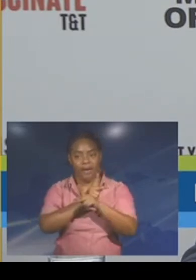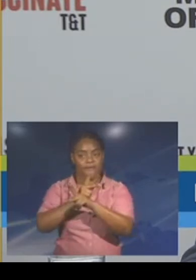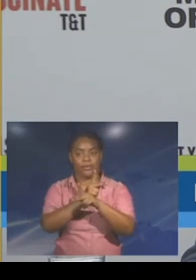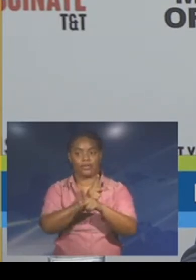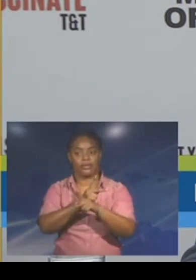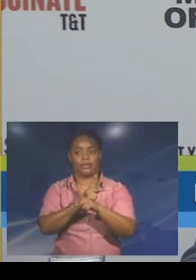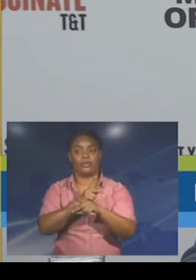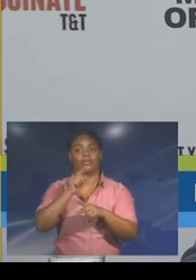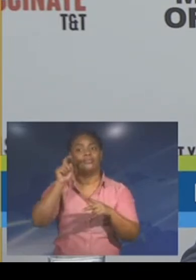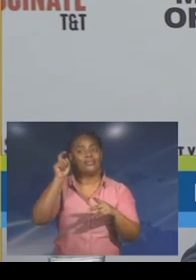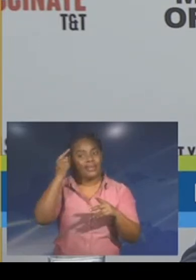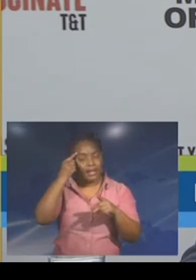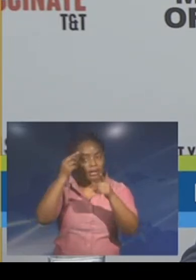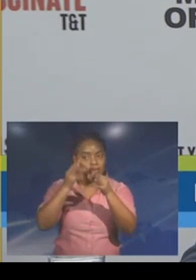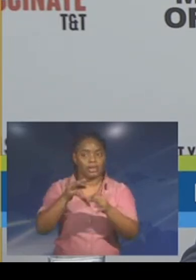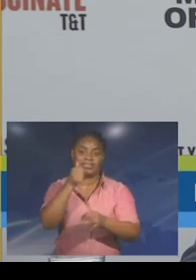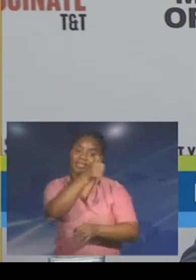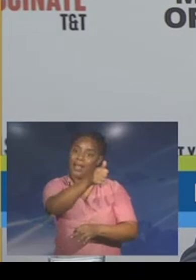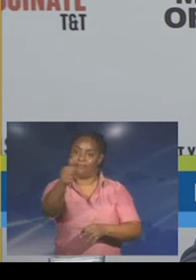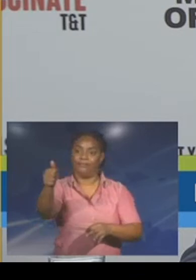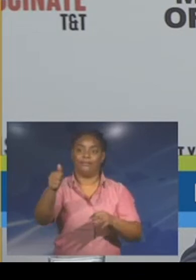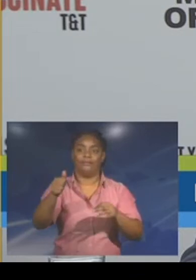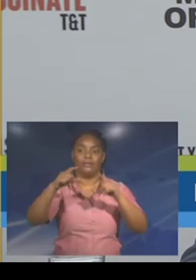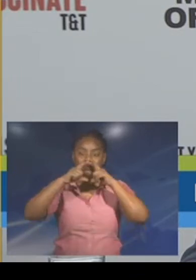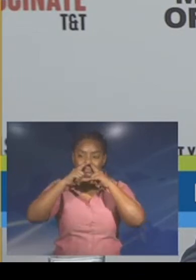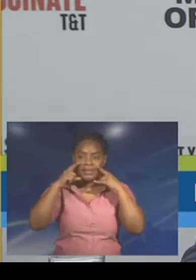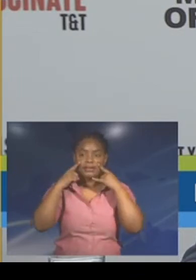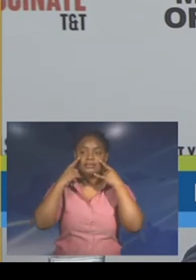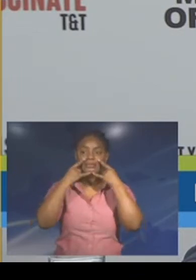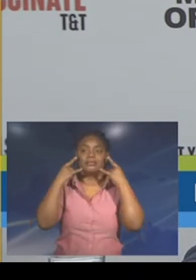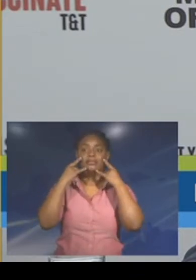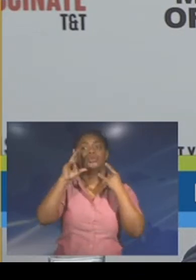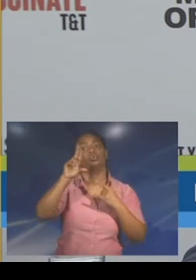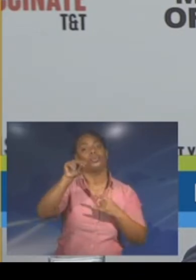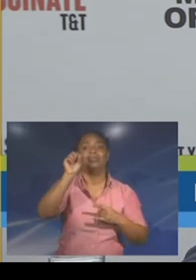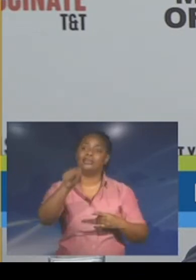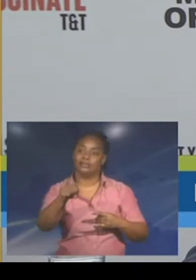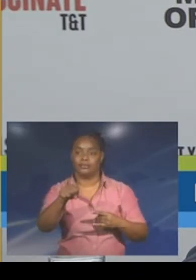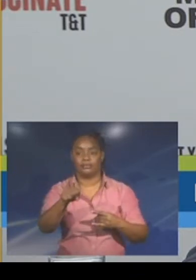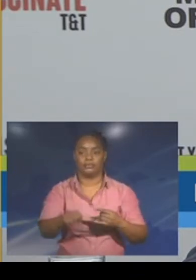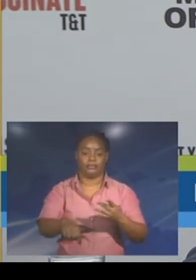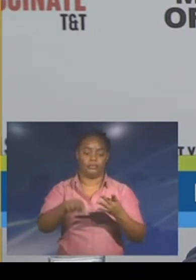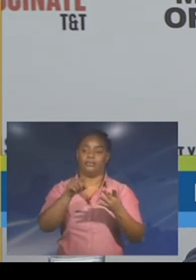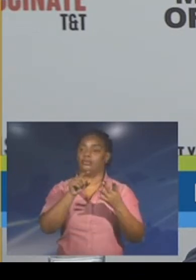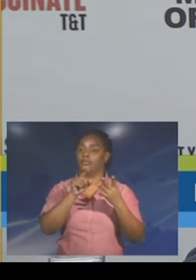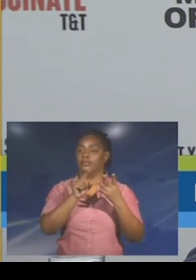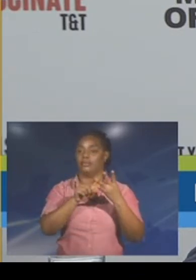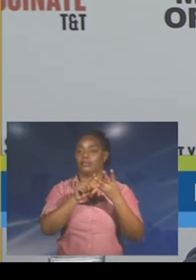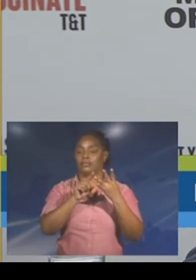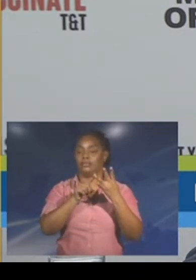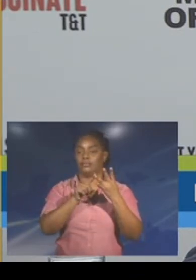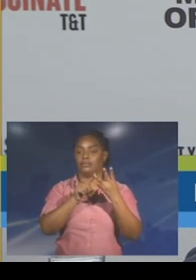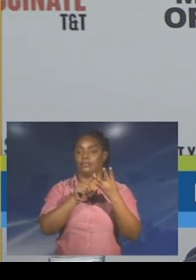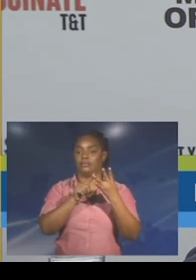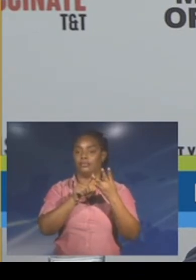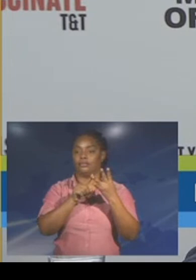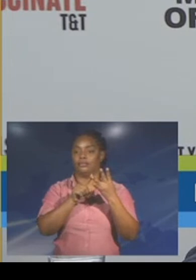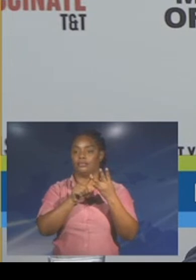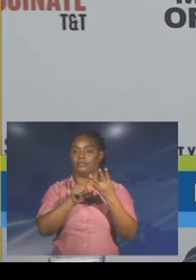you wear a mask or not, but it will be recommended. 2, the immunocompromised,